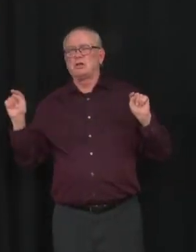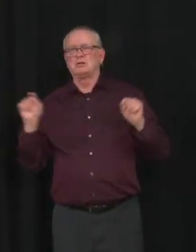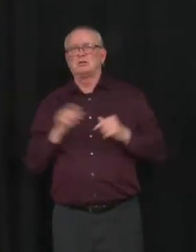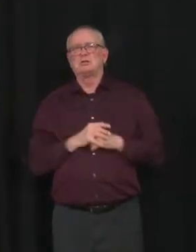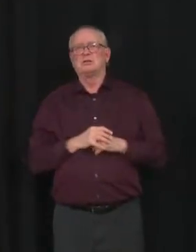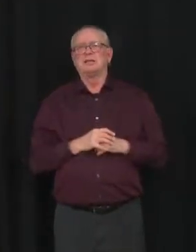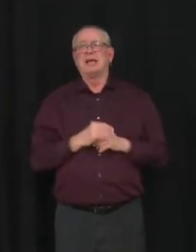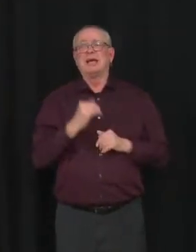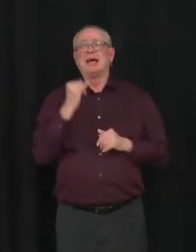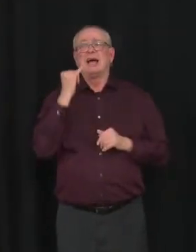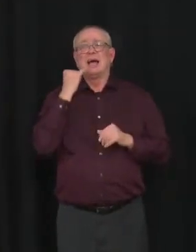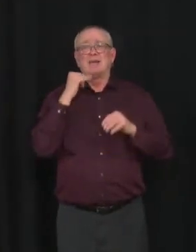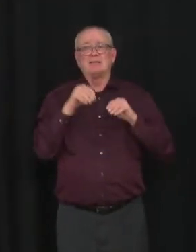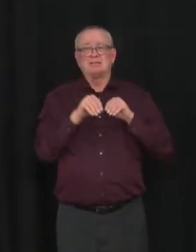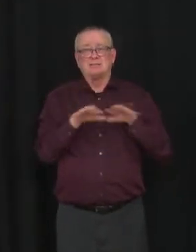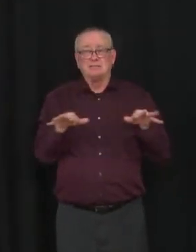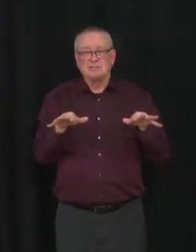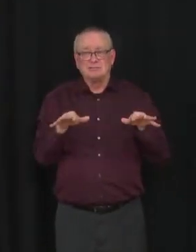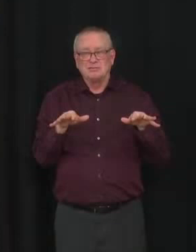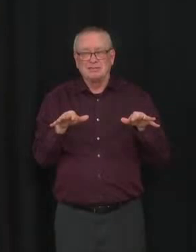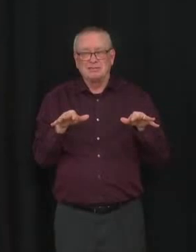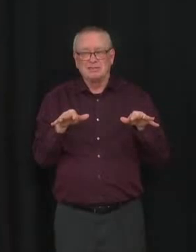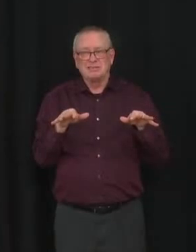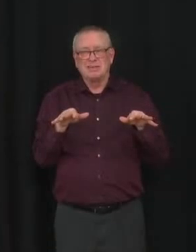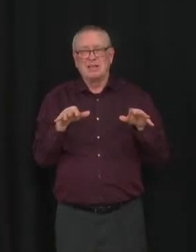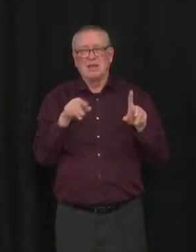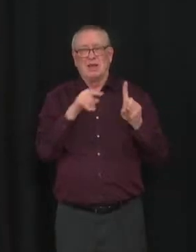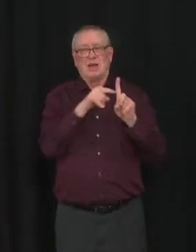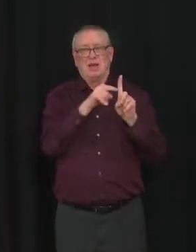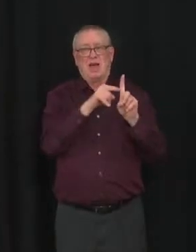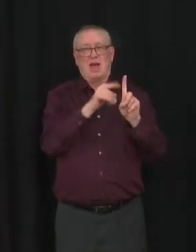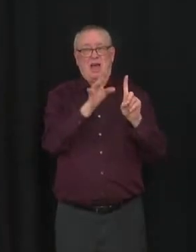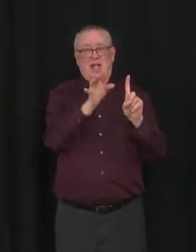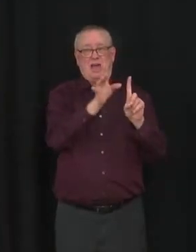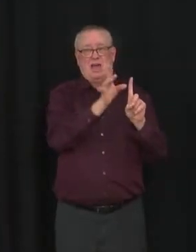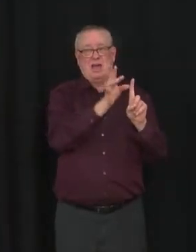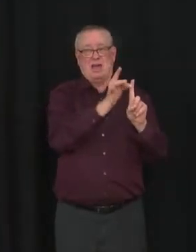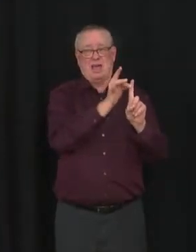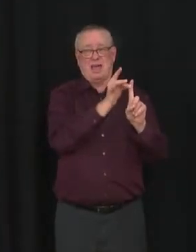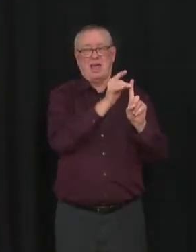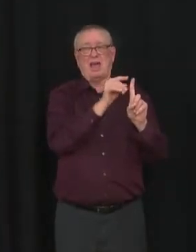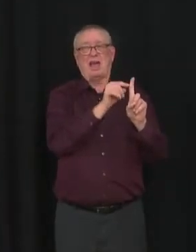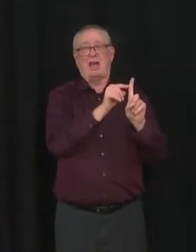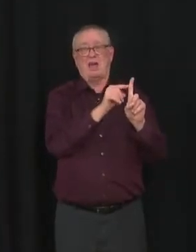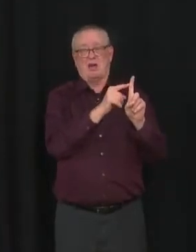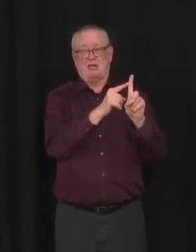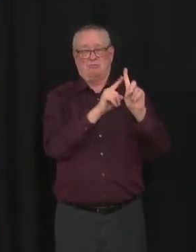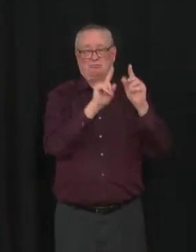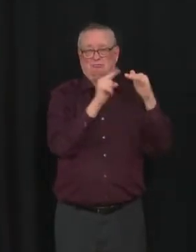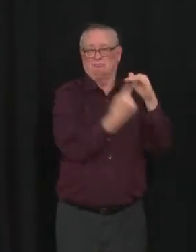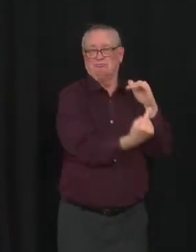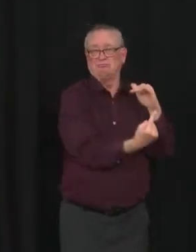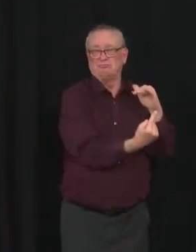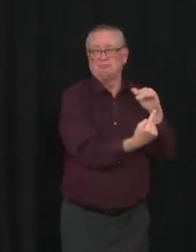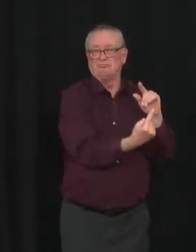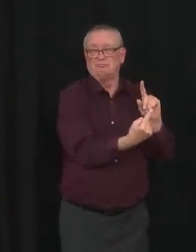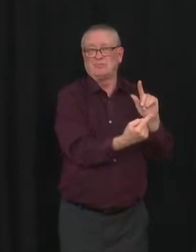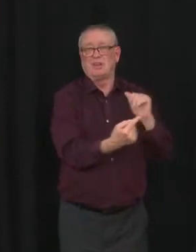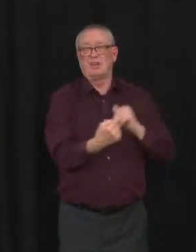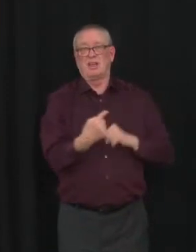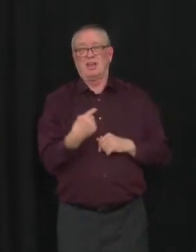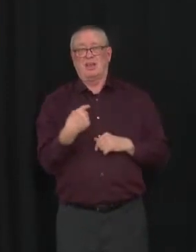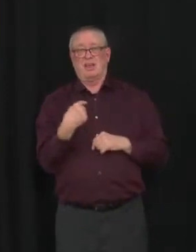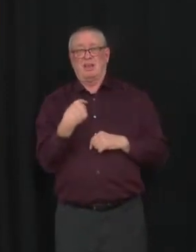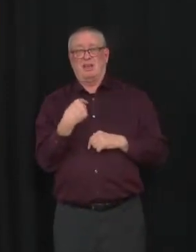shift away from single case isolation protocols. So I would say that if someone knows they're a close contact of a